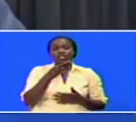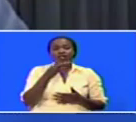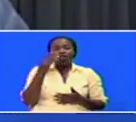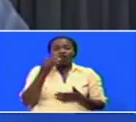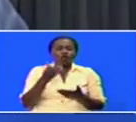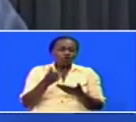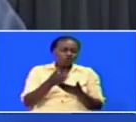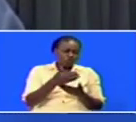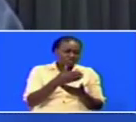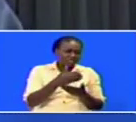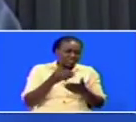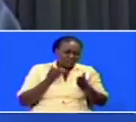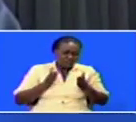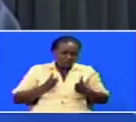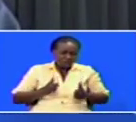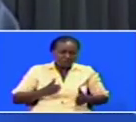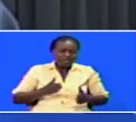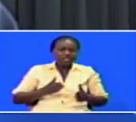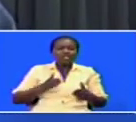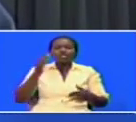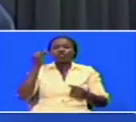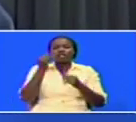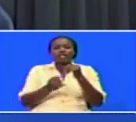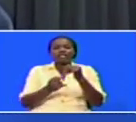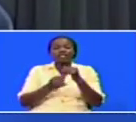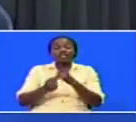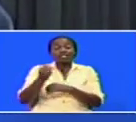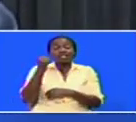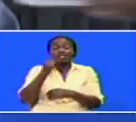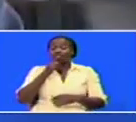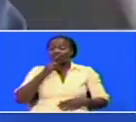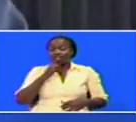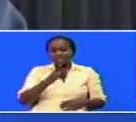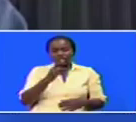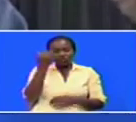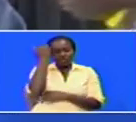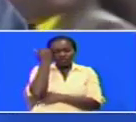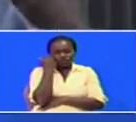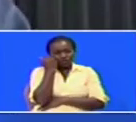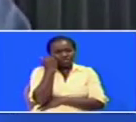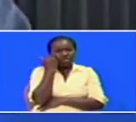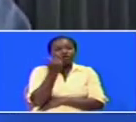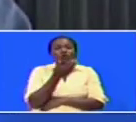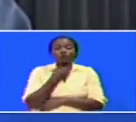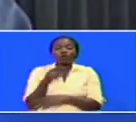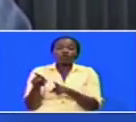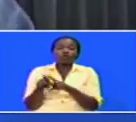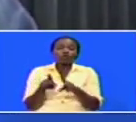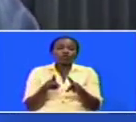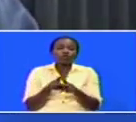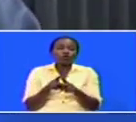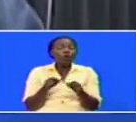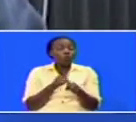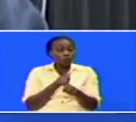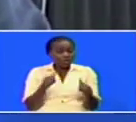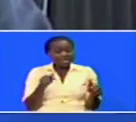humanity, call off the strike as directed by the courts. We'd like to also clearly point out